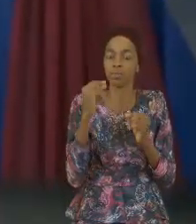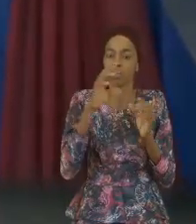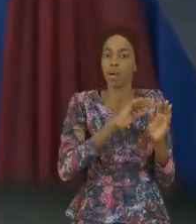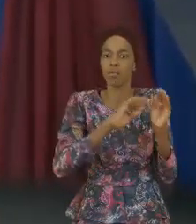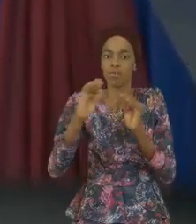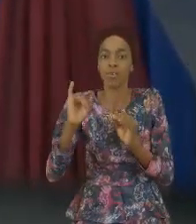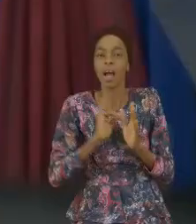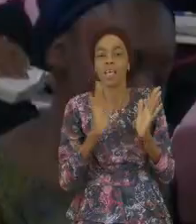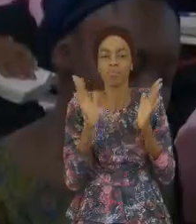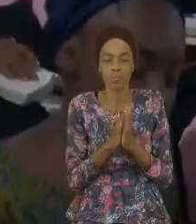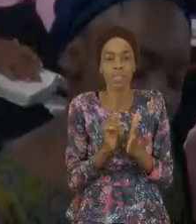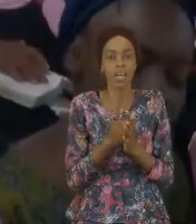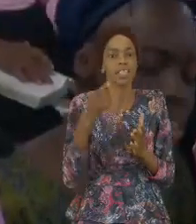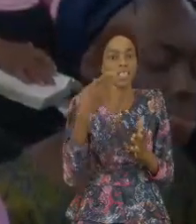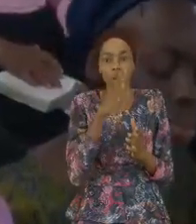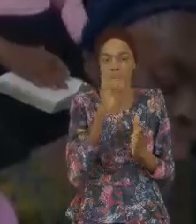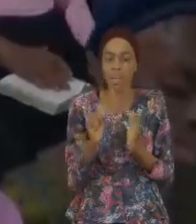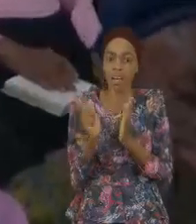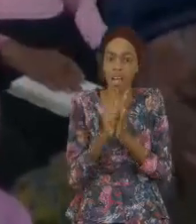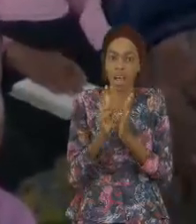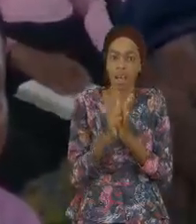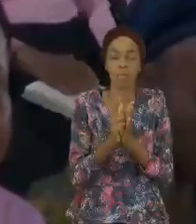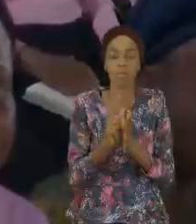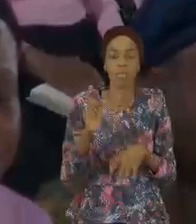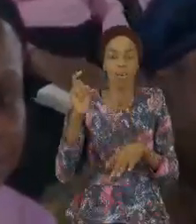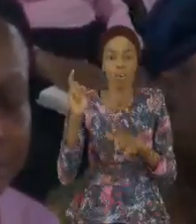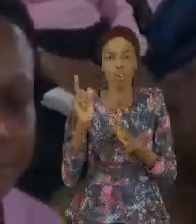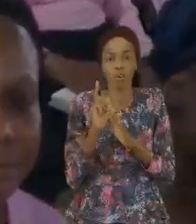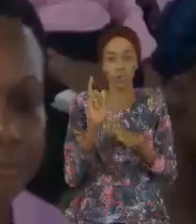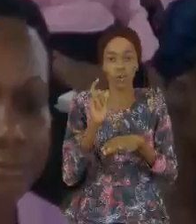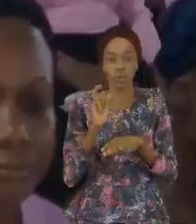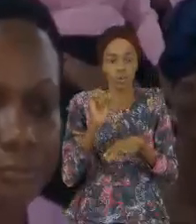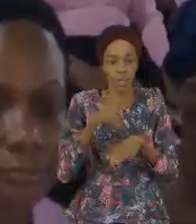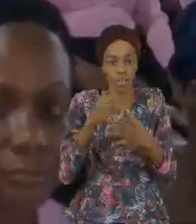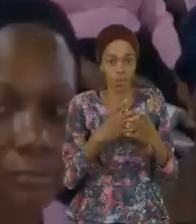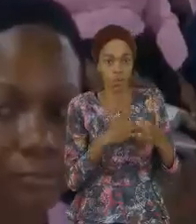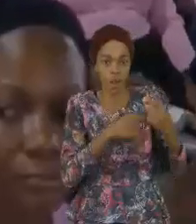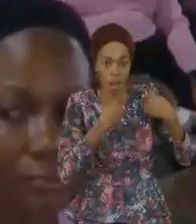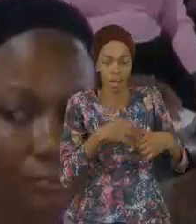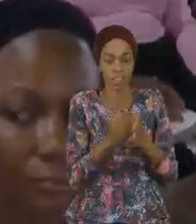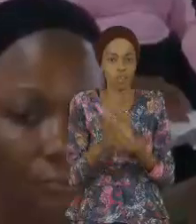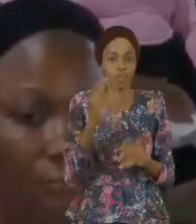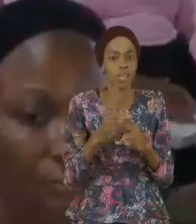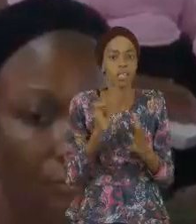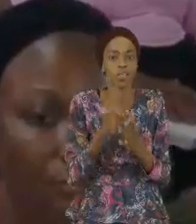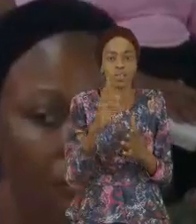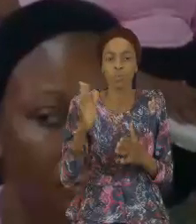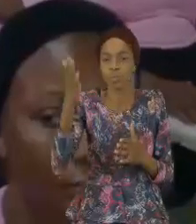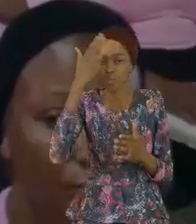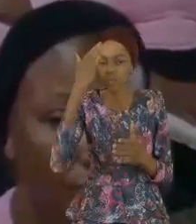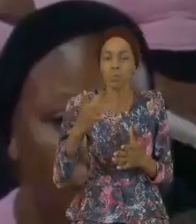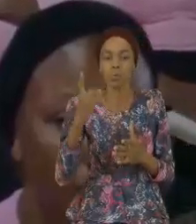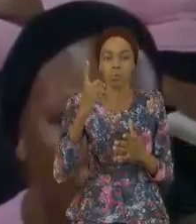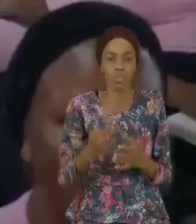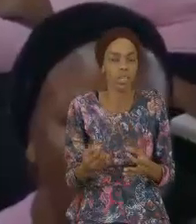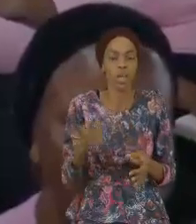an alarm clock in your own heart. That you'll know, because of where I'm going, because of what